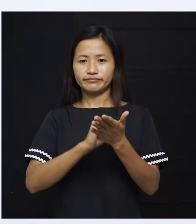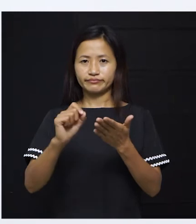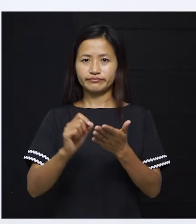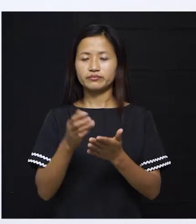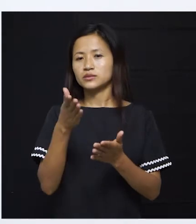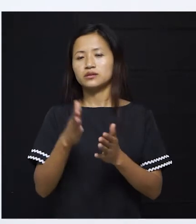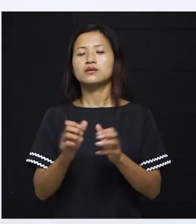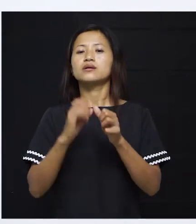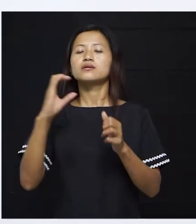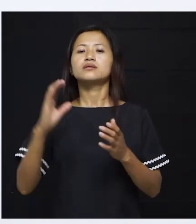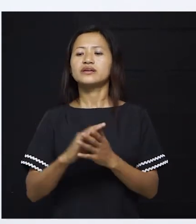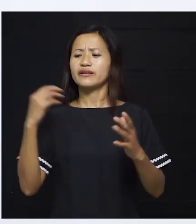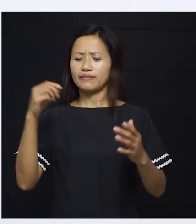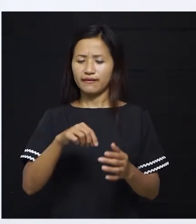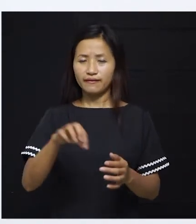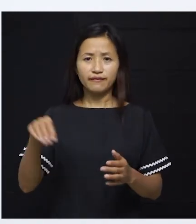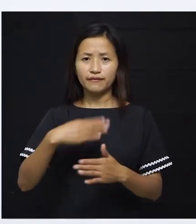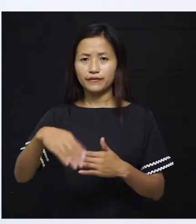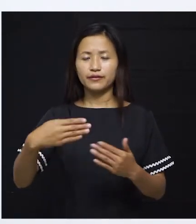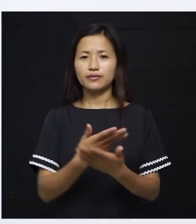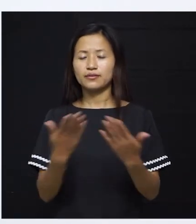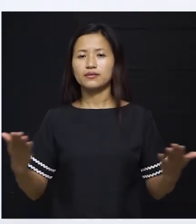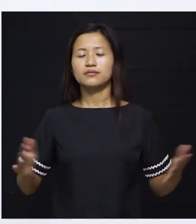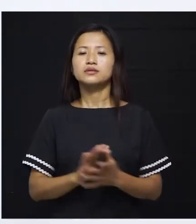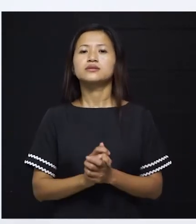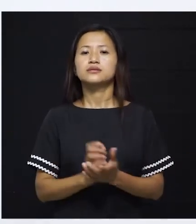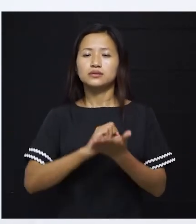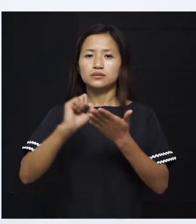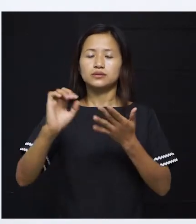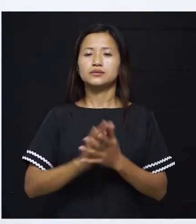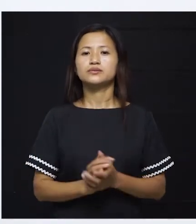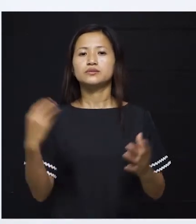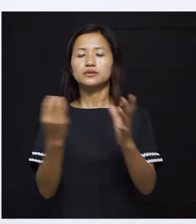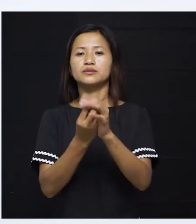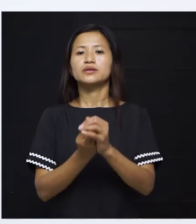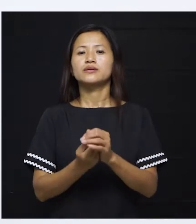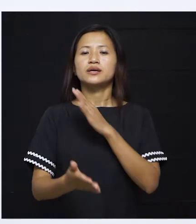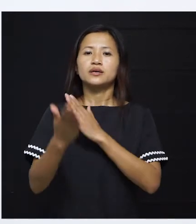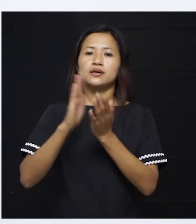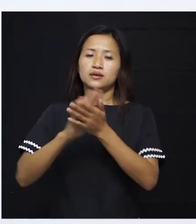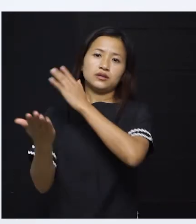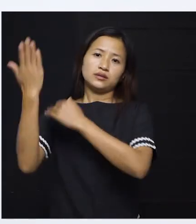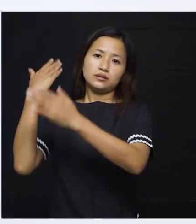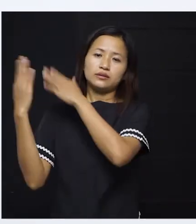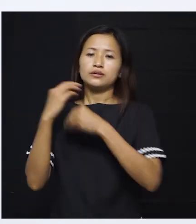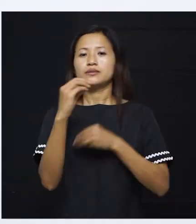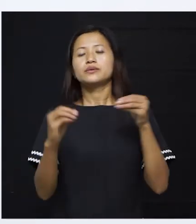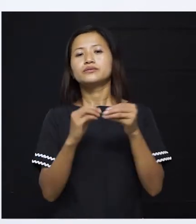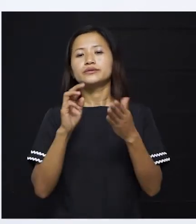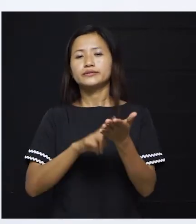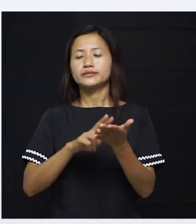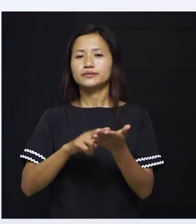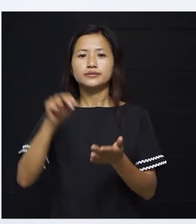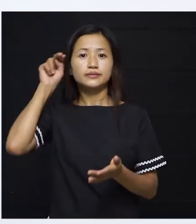and everything is gathered, and it is made as a, and together it gives some history about the Naga people.